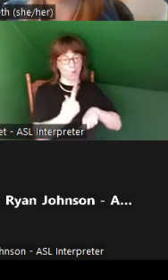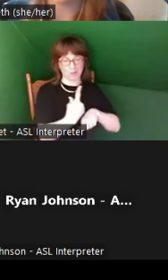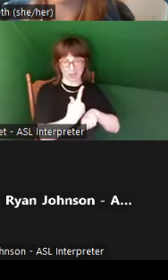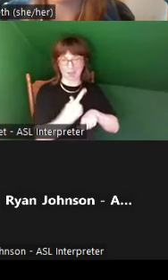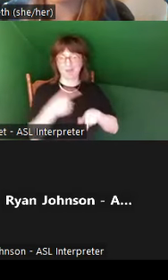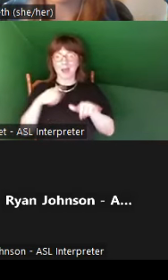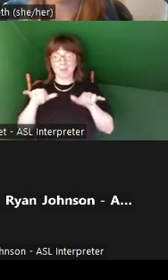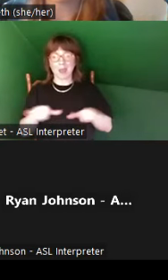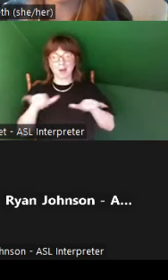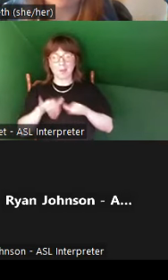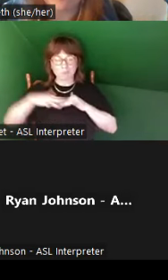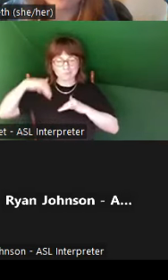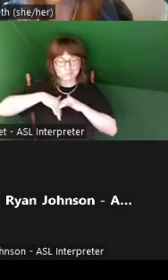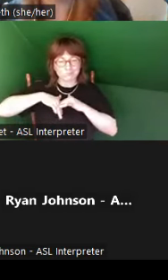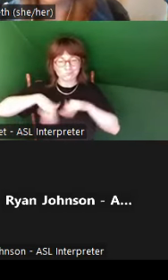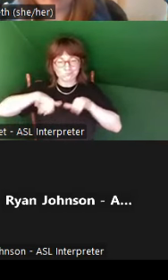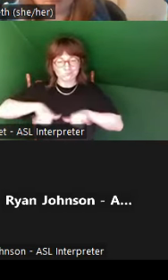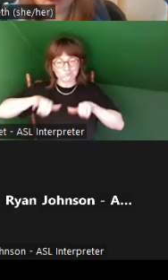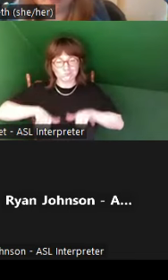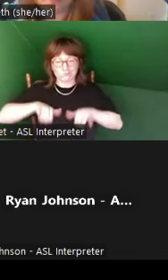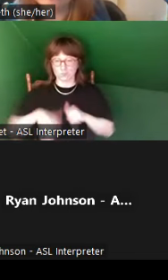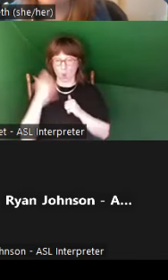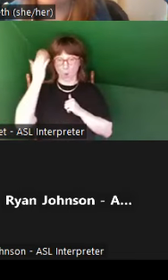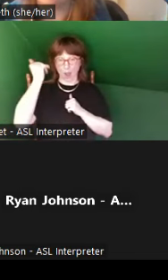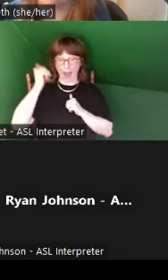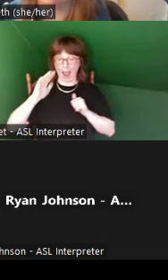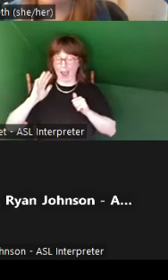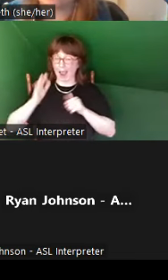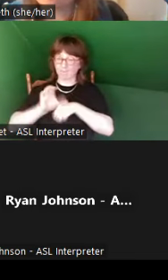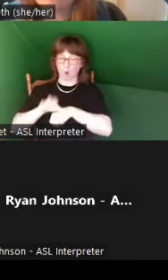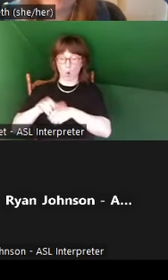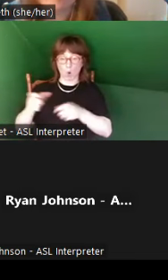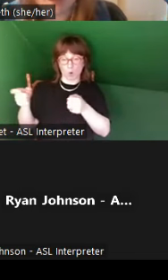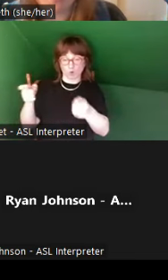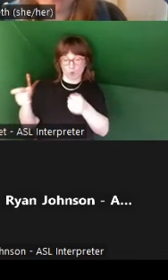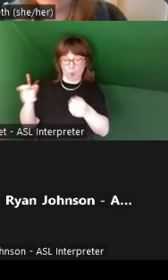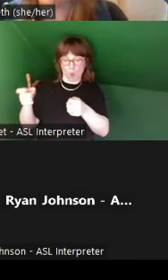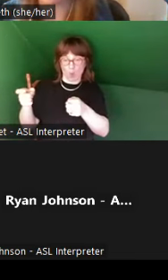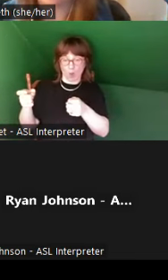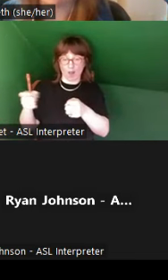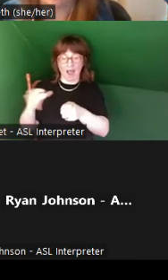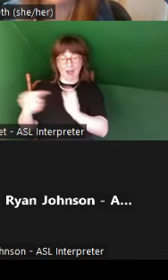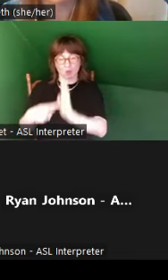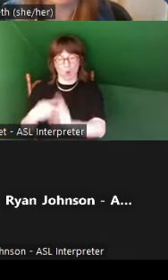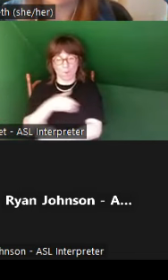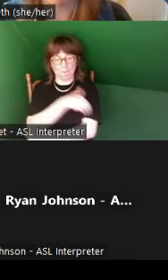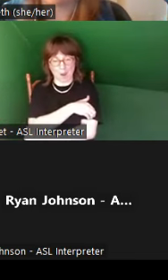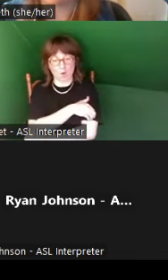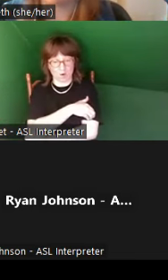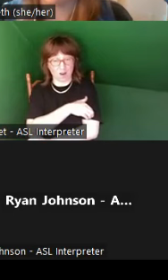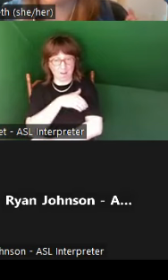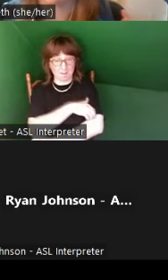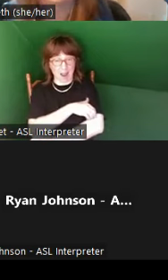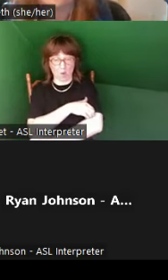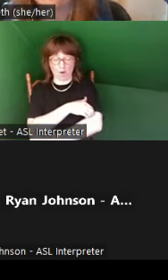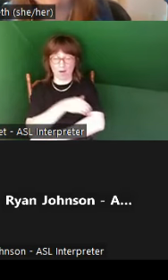pattern designed to exert control over another person, to exercise power in a way that makes the other